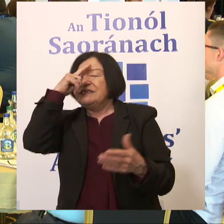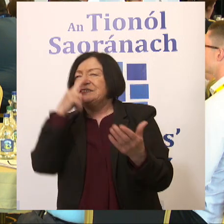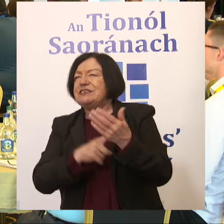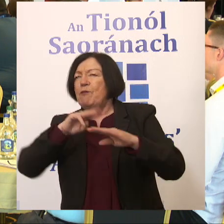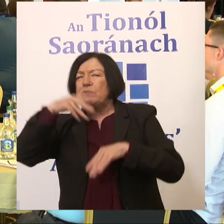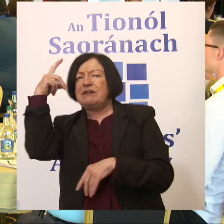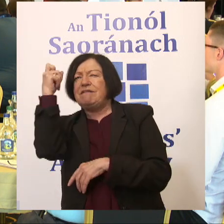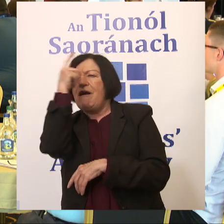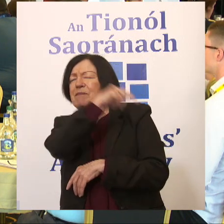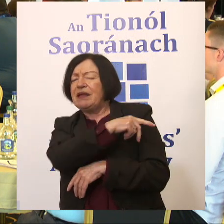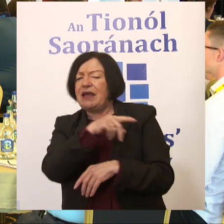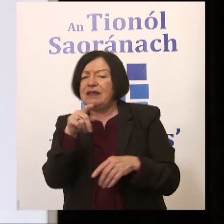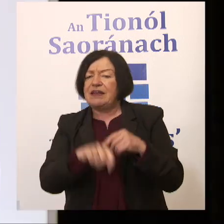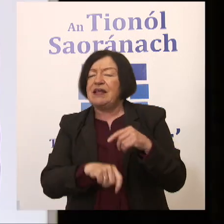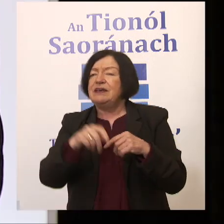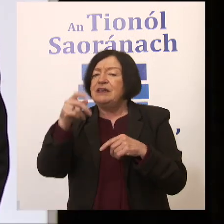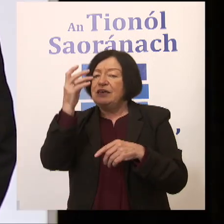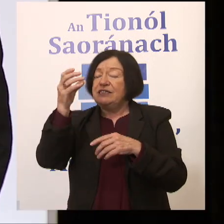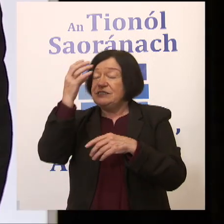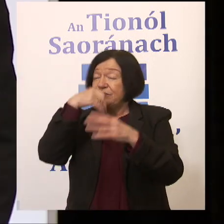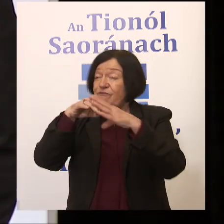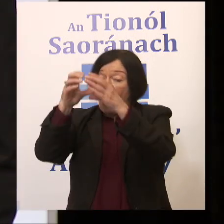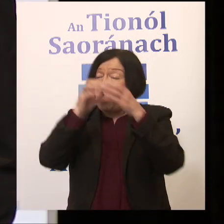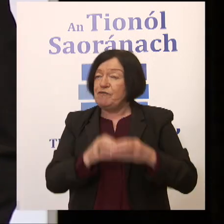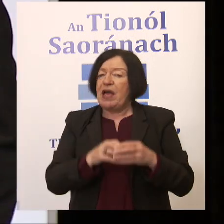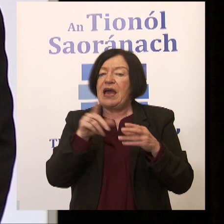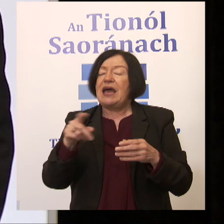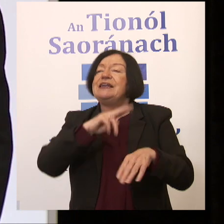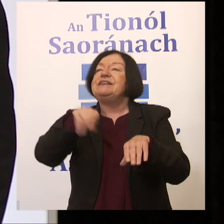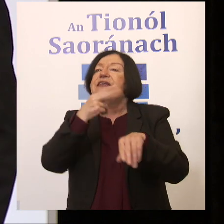complicated in more devolved systems, and national provision might